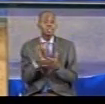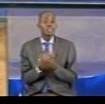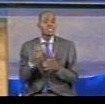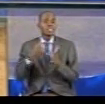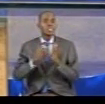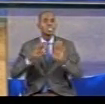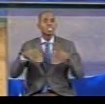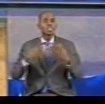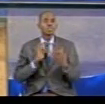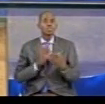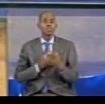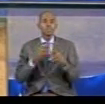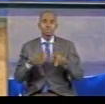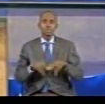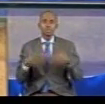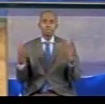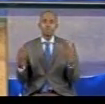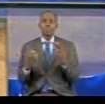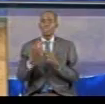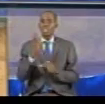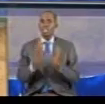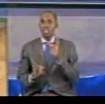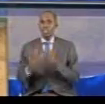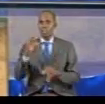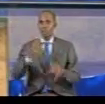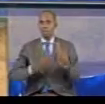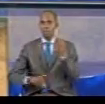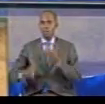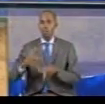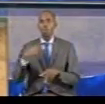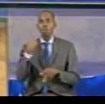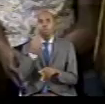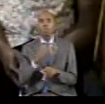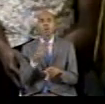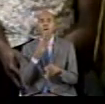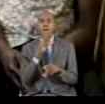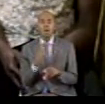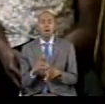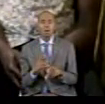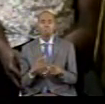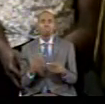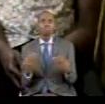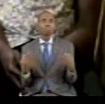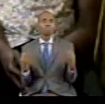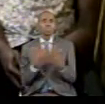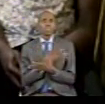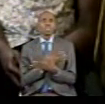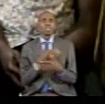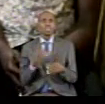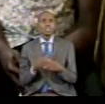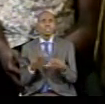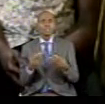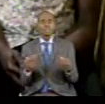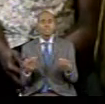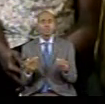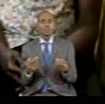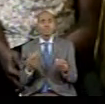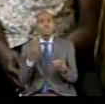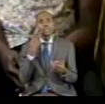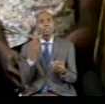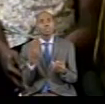that if the people who were afraid, if they had heard, they would not have been afraid. Look at